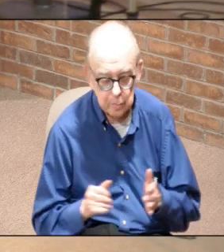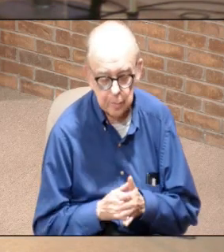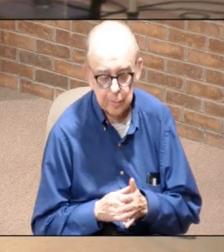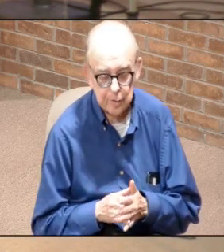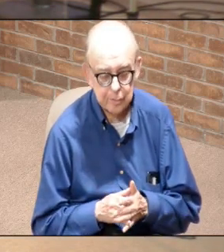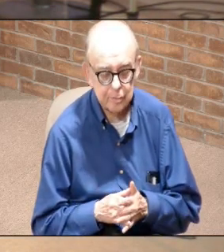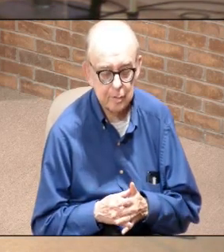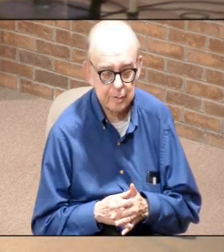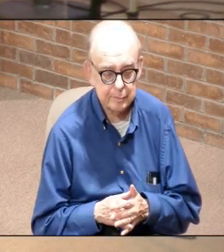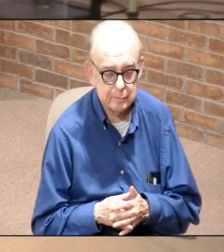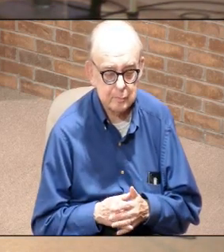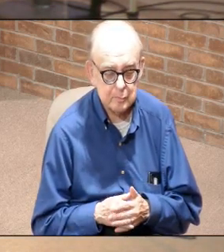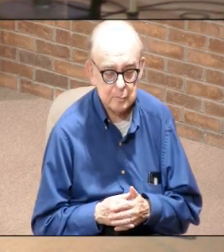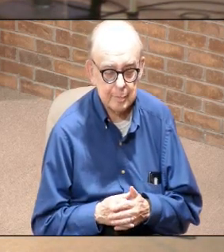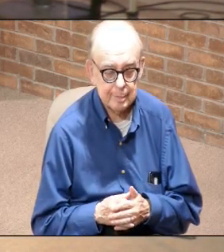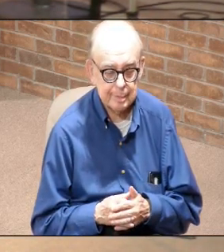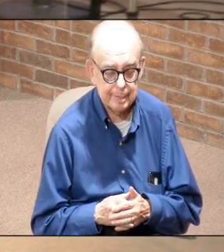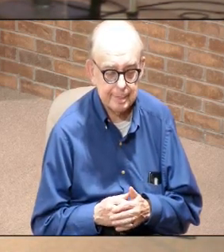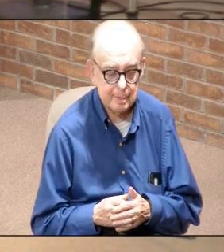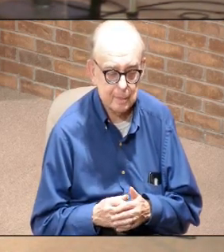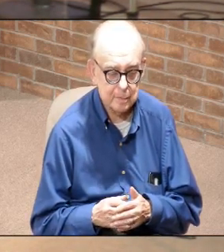this.